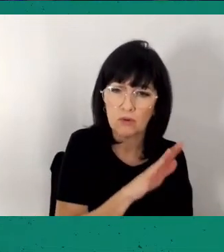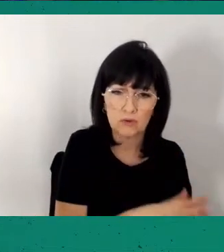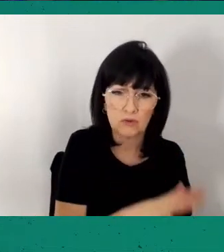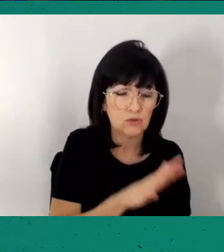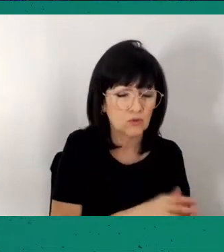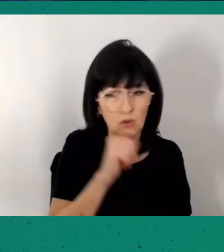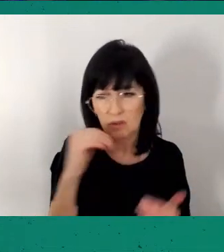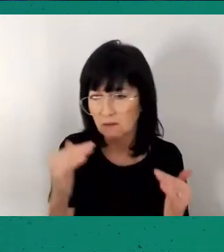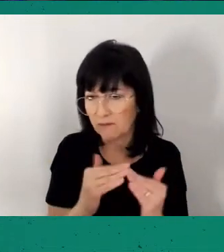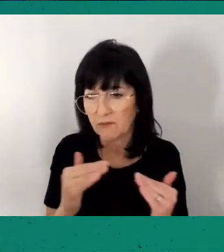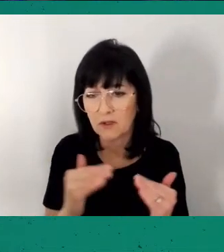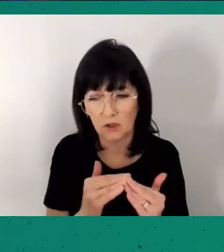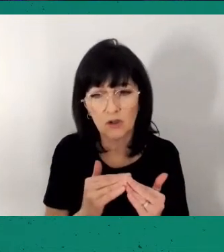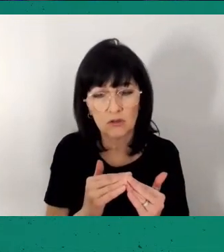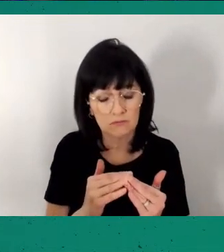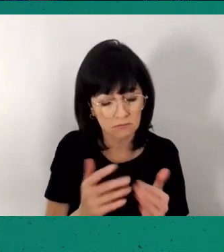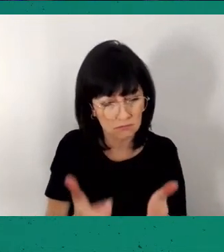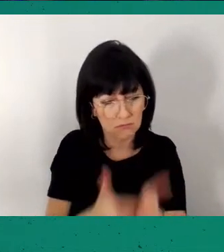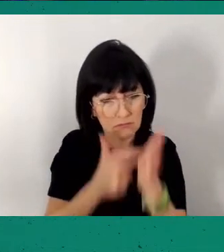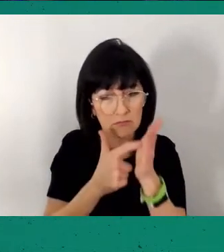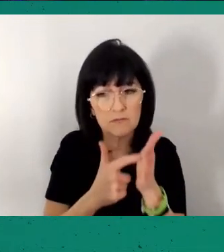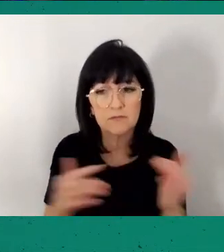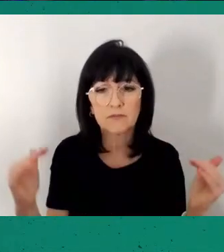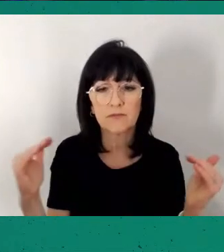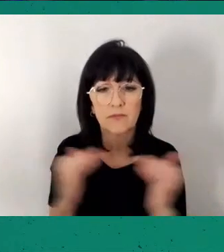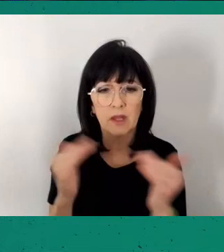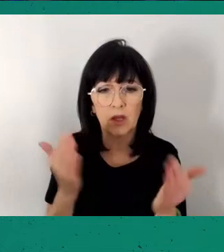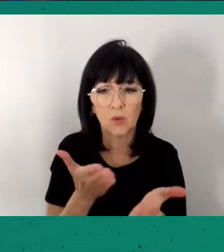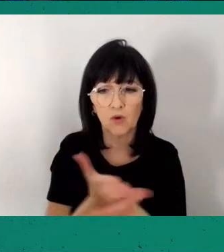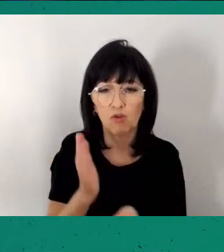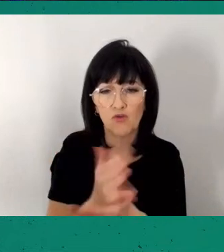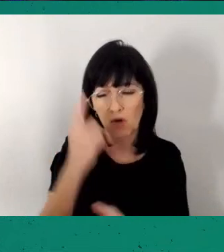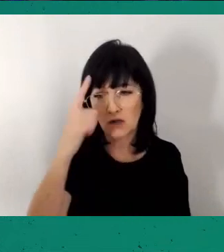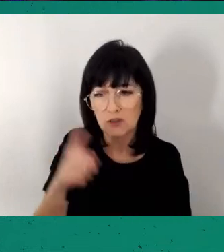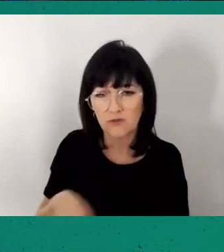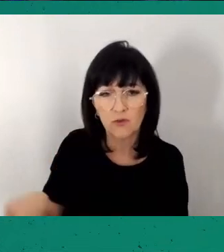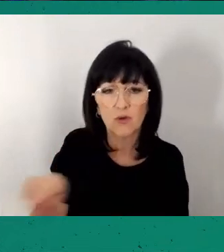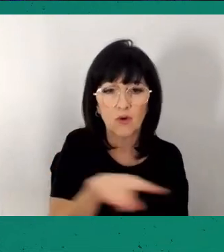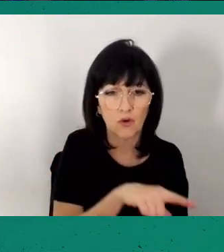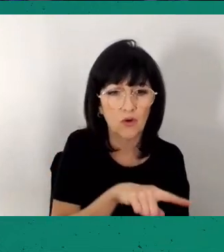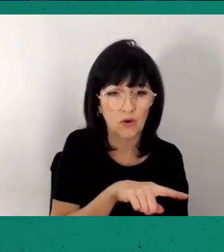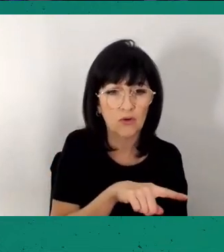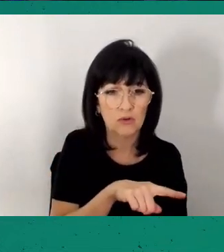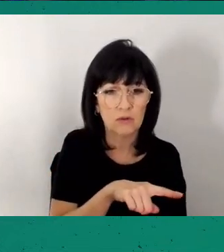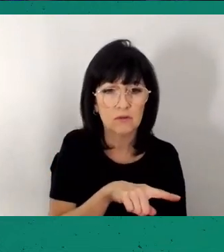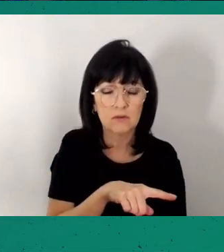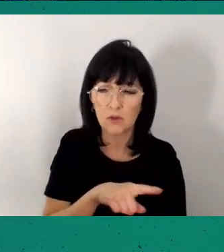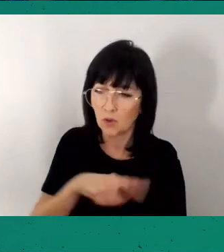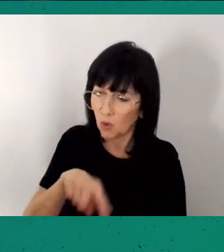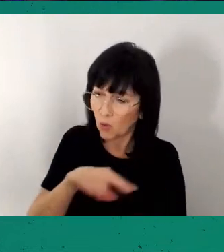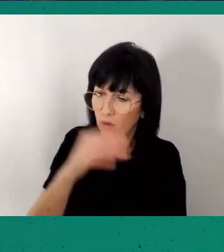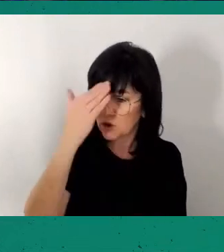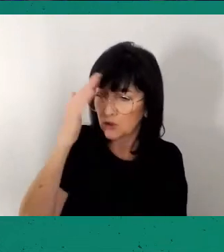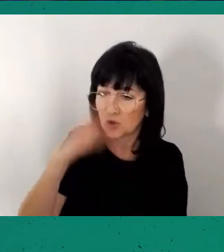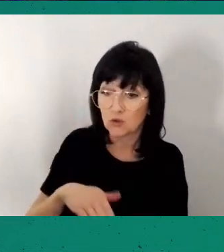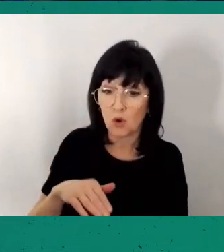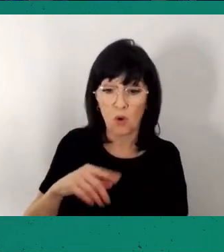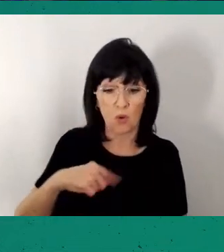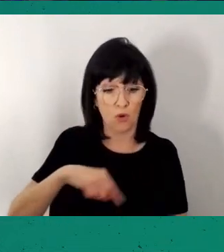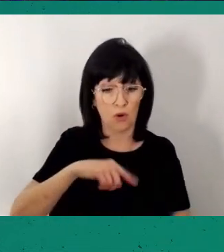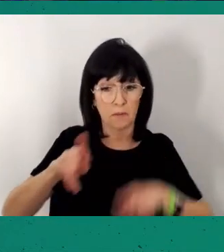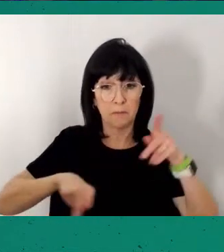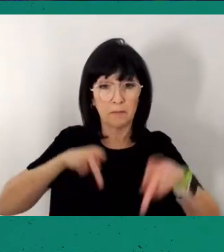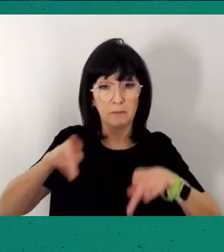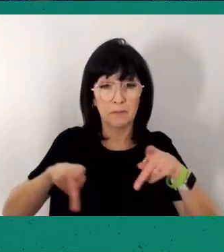without which the future of our race appears almost utterly hopeless. It is well known that as a people, we are